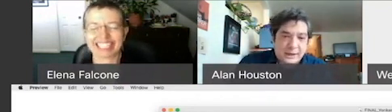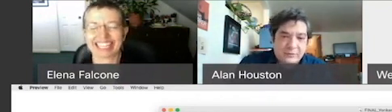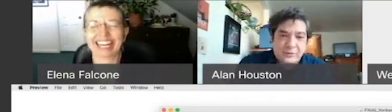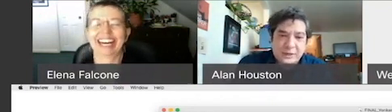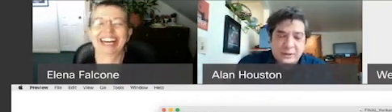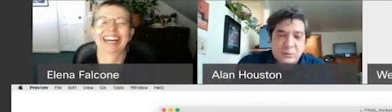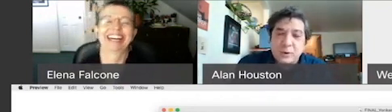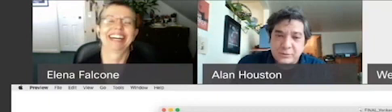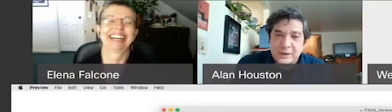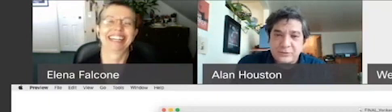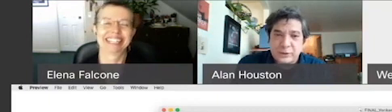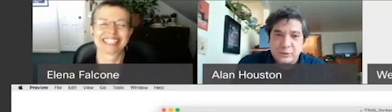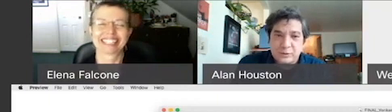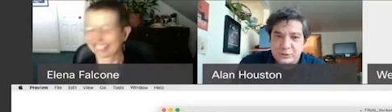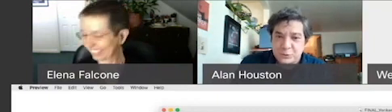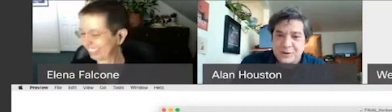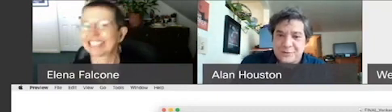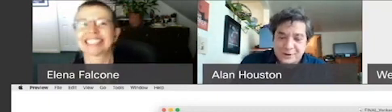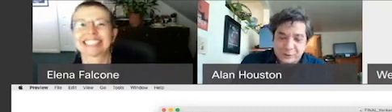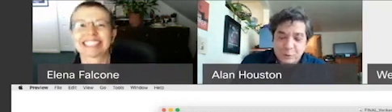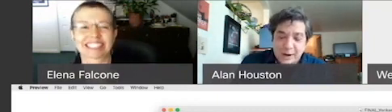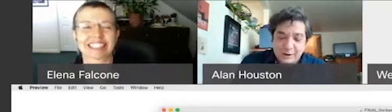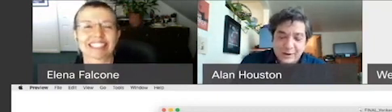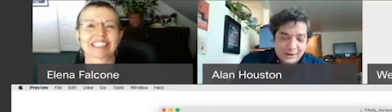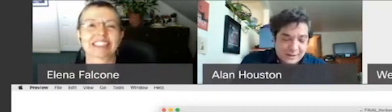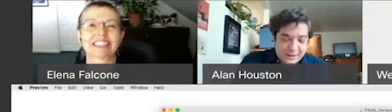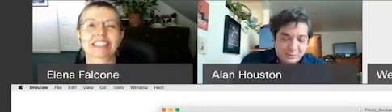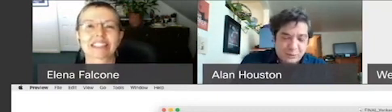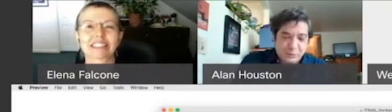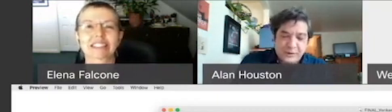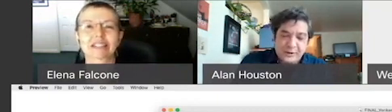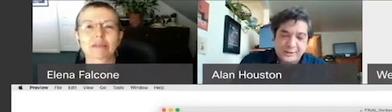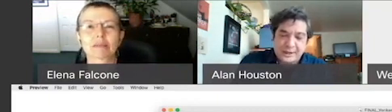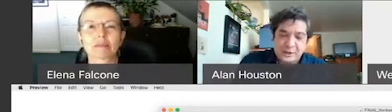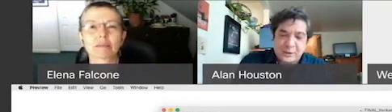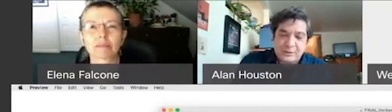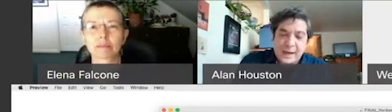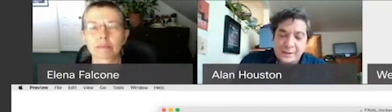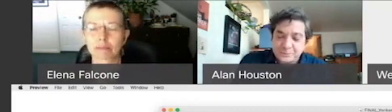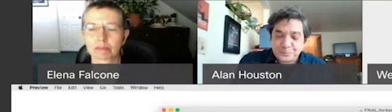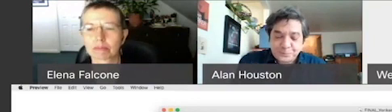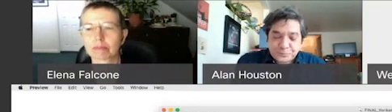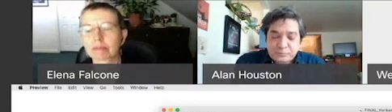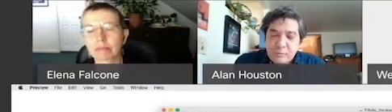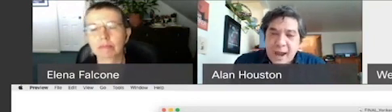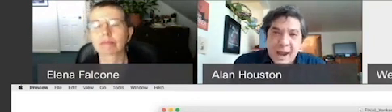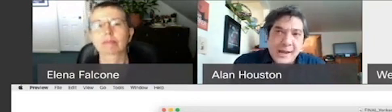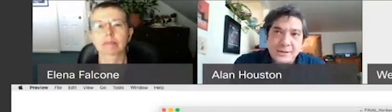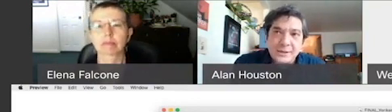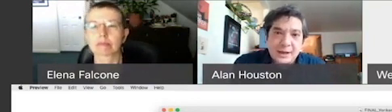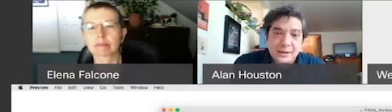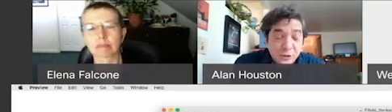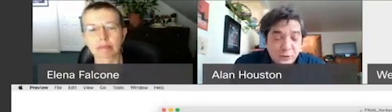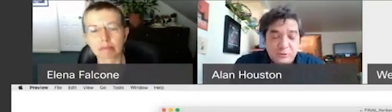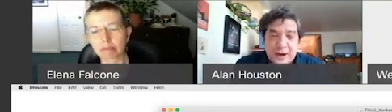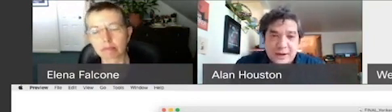more information for you if you want to inquire, but we're very excited about that. And two